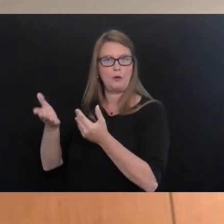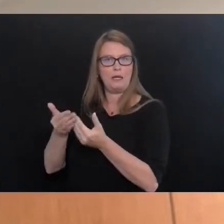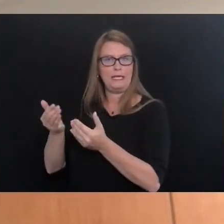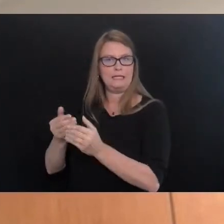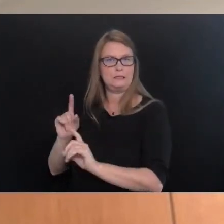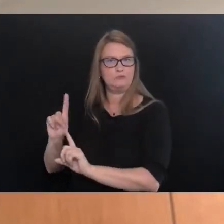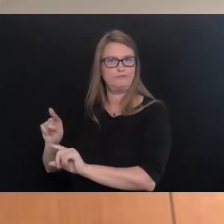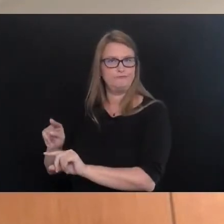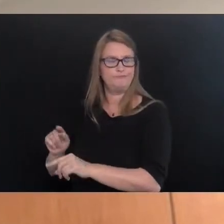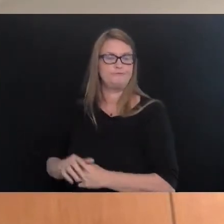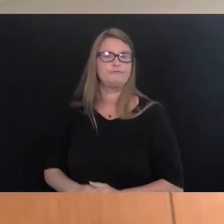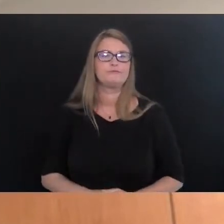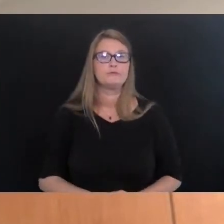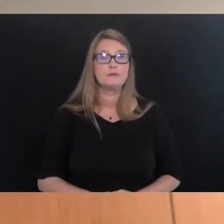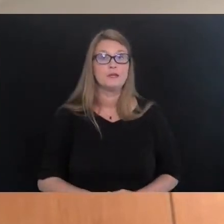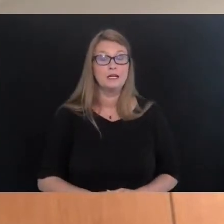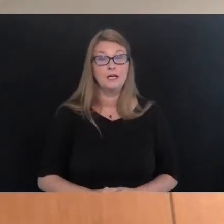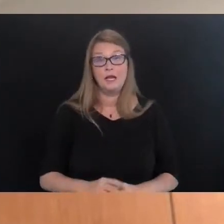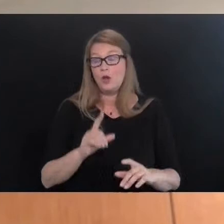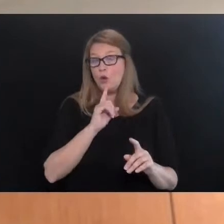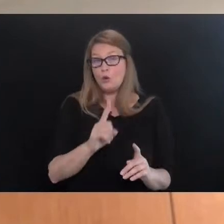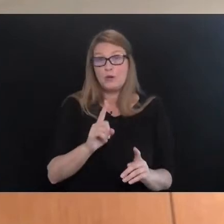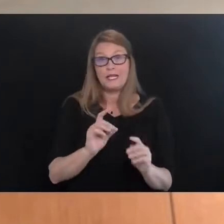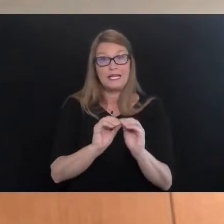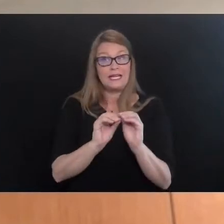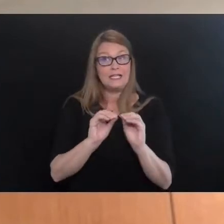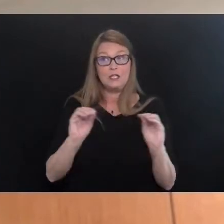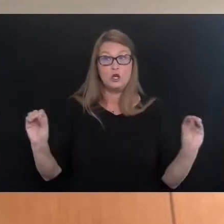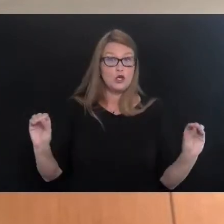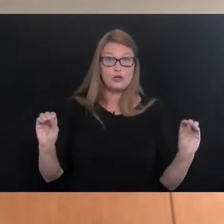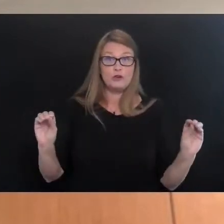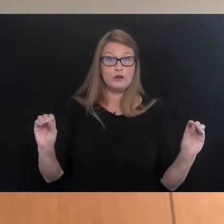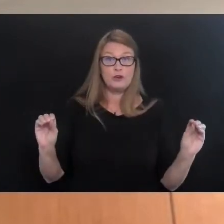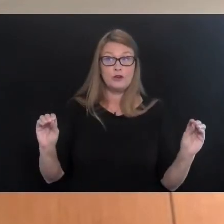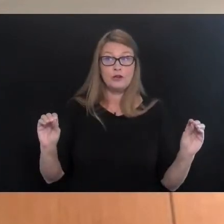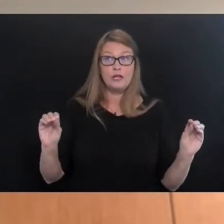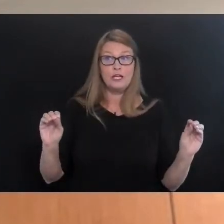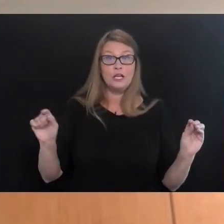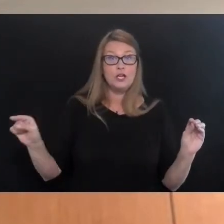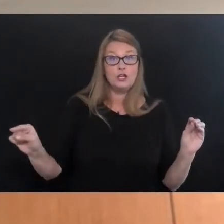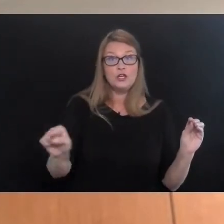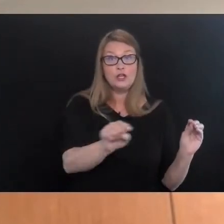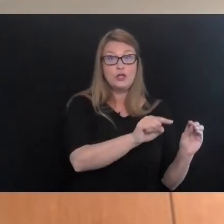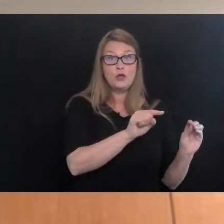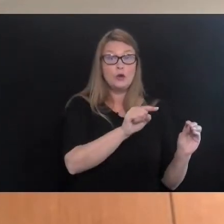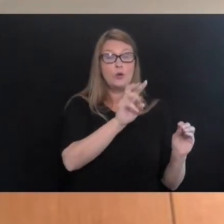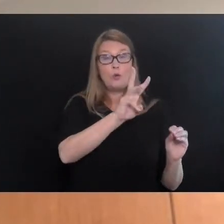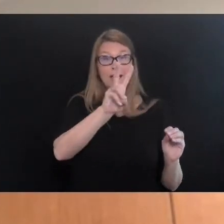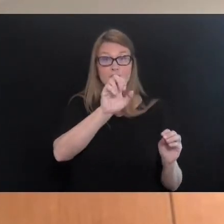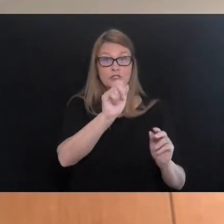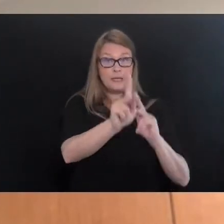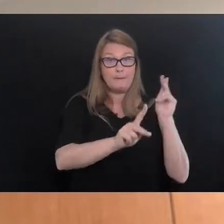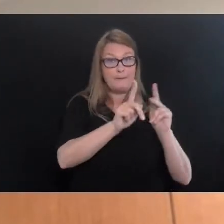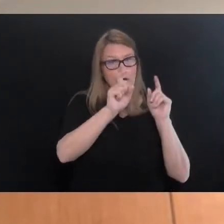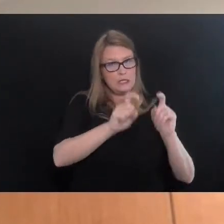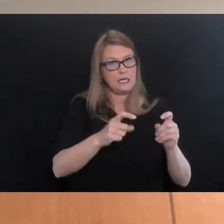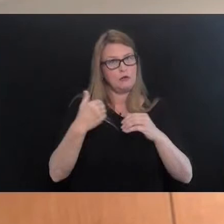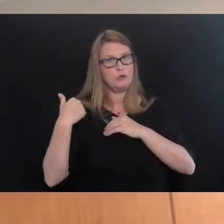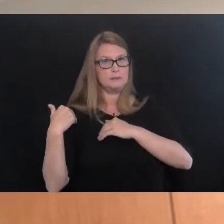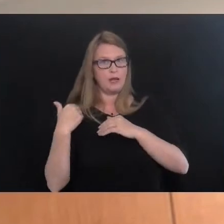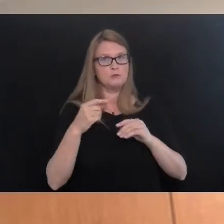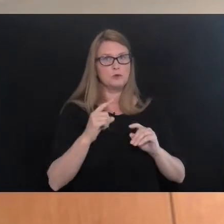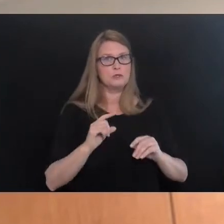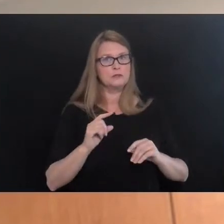can. But there is no substitute for a West Virginian taking on the responsibility to go get a booster dose, whether it's